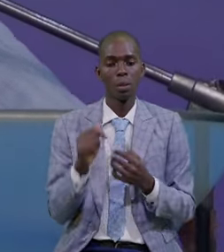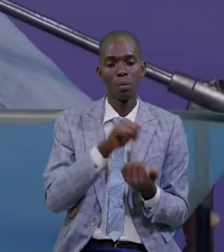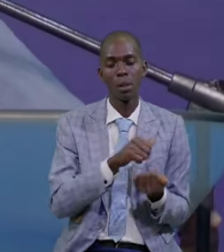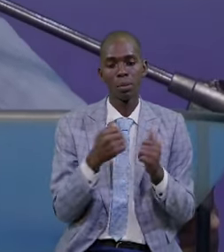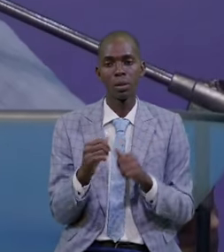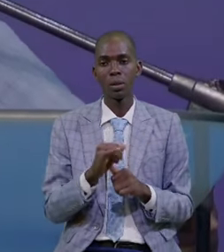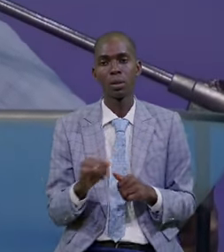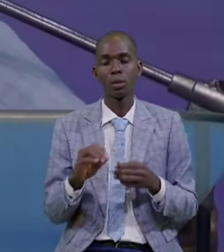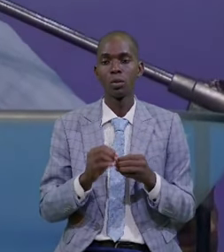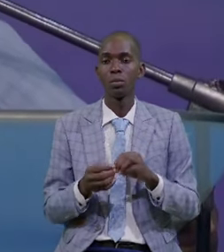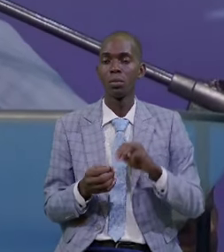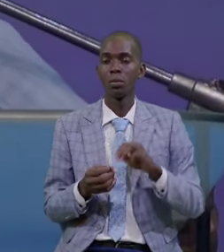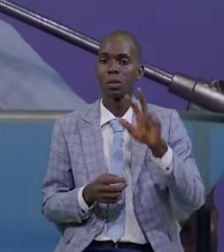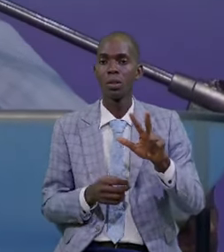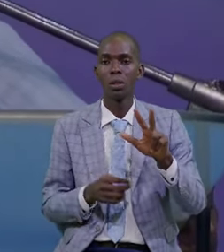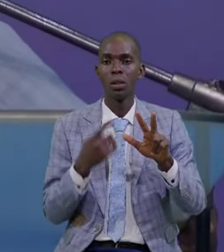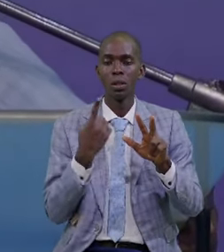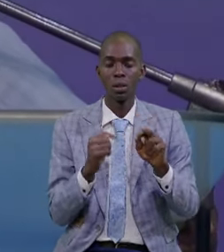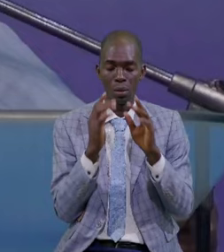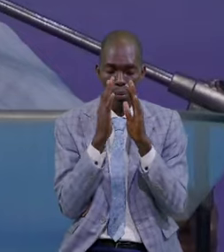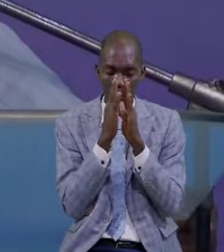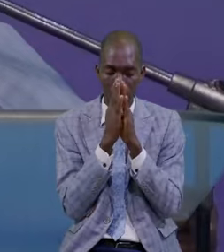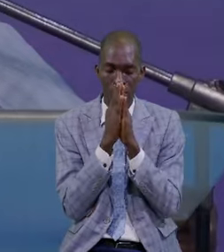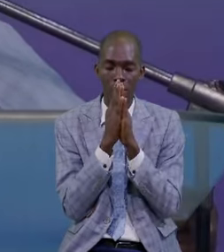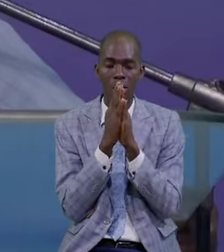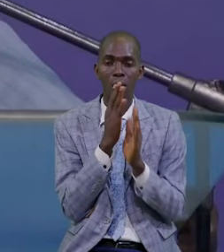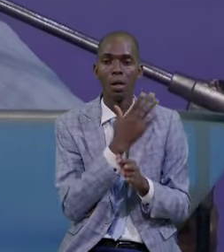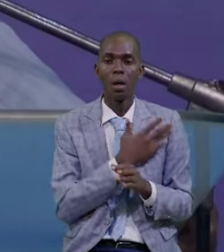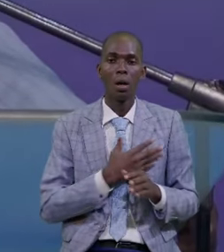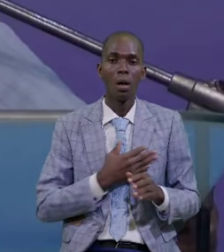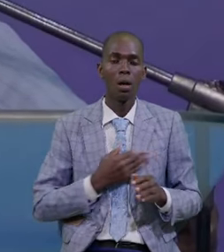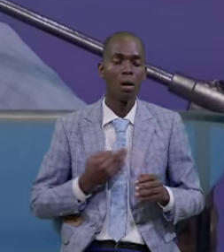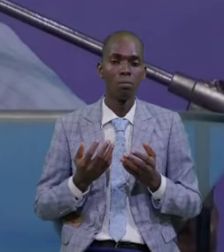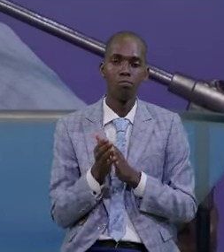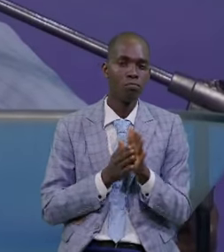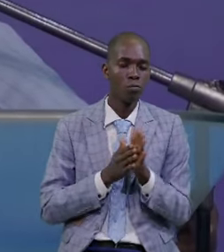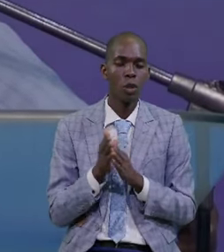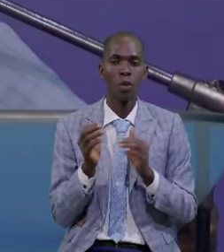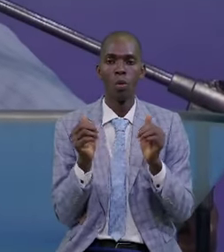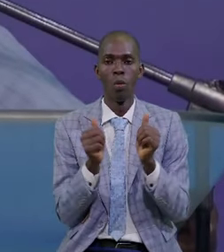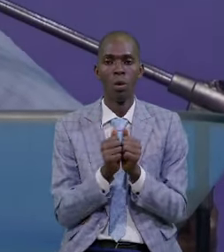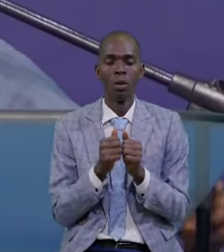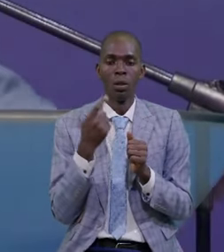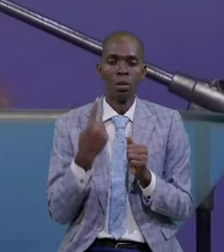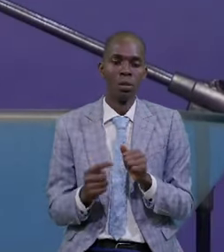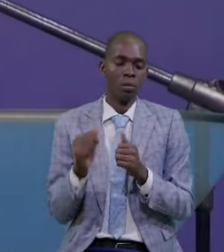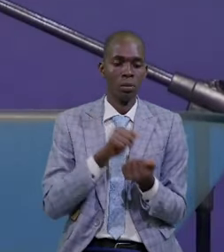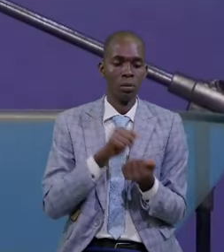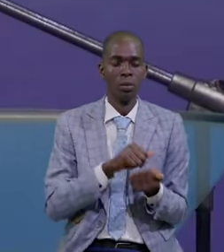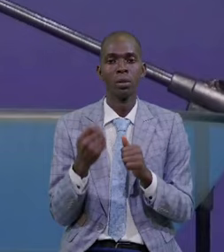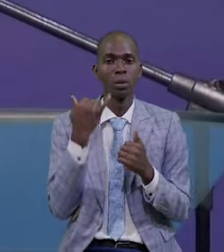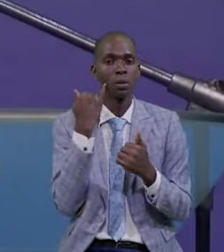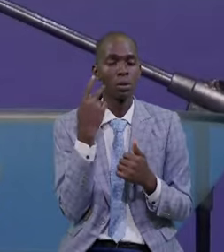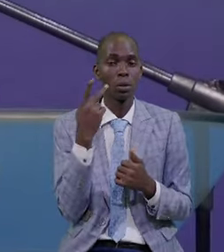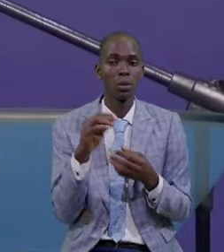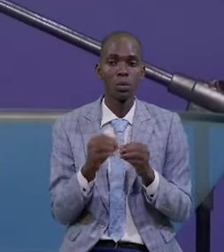number three, the prayer and passion with the baptism. Look at number one.